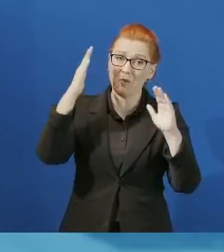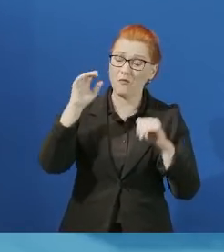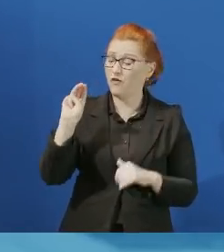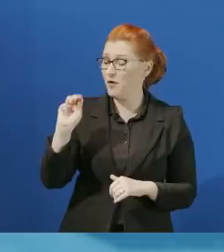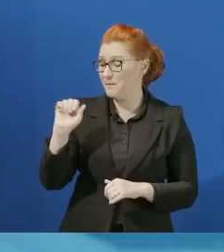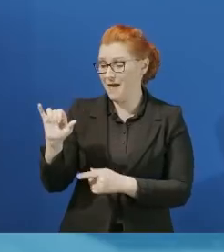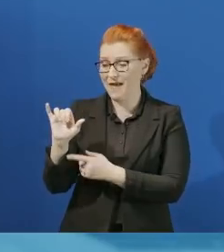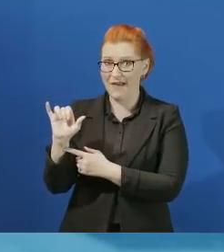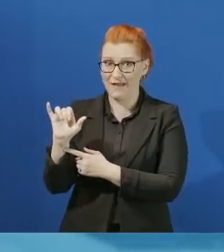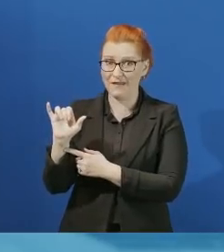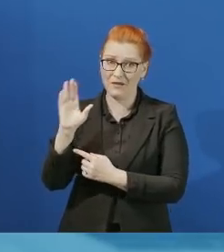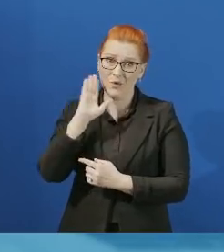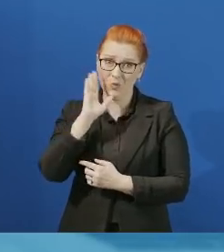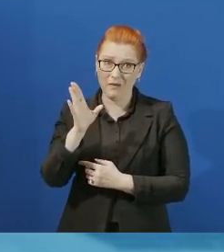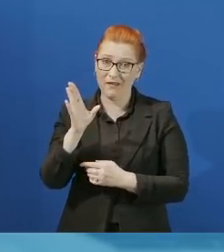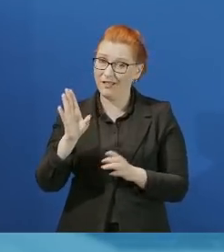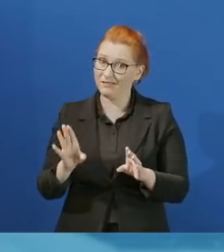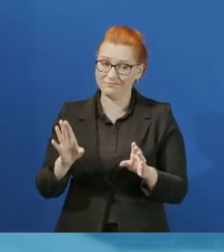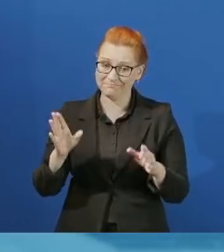underpromise and overdeliver.